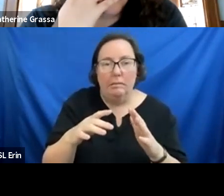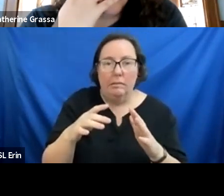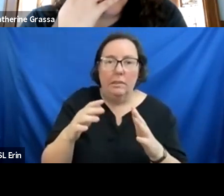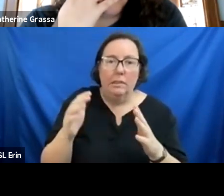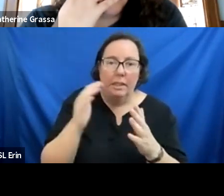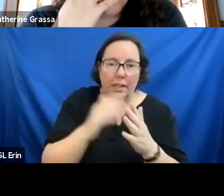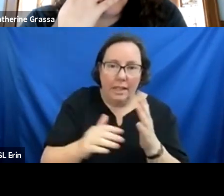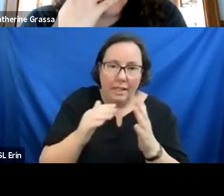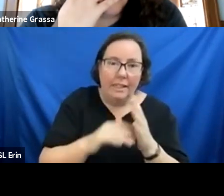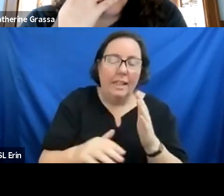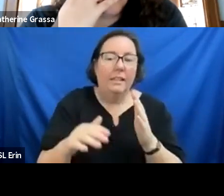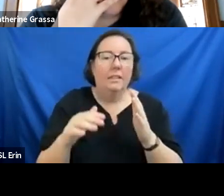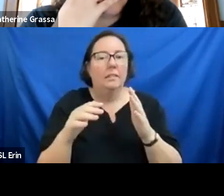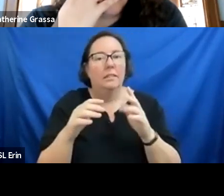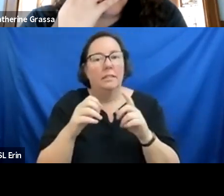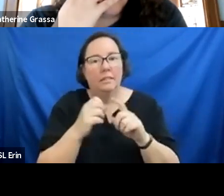sufficiently wet.